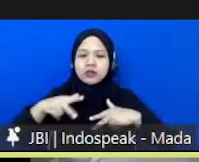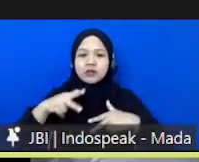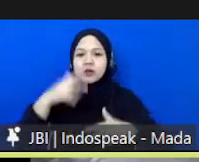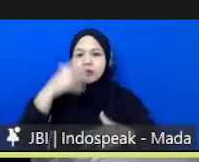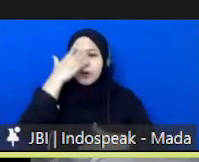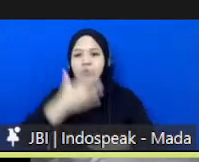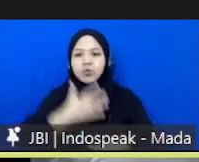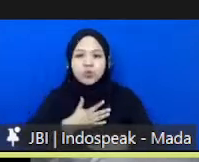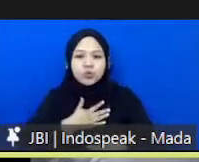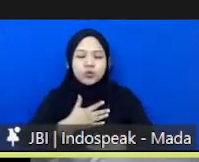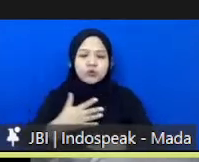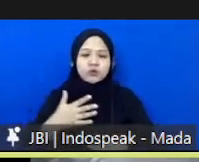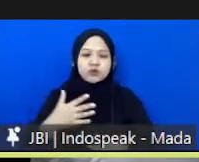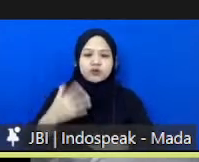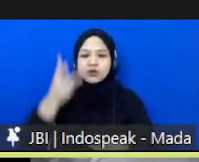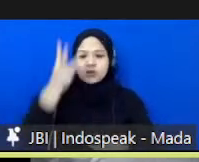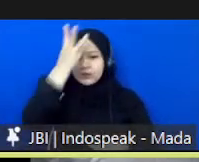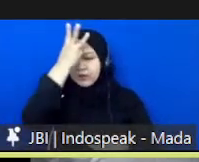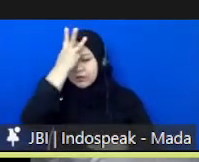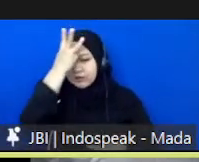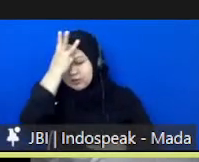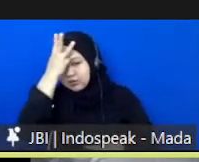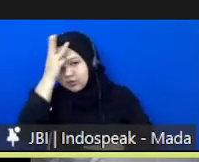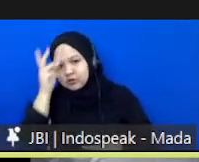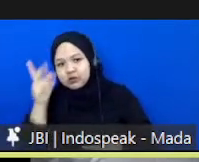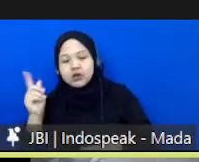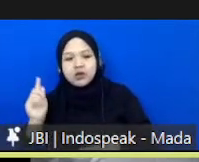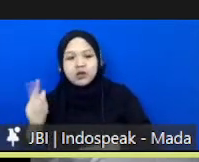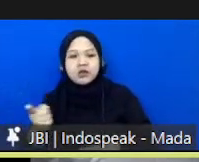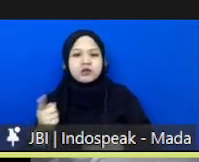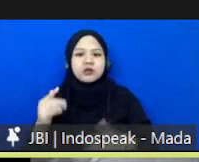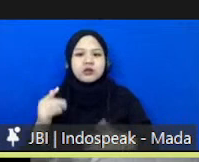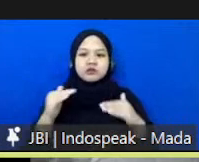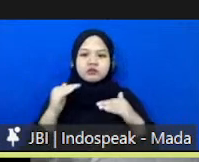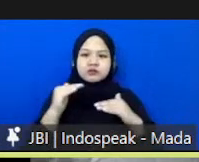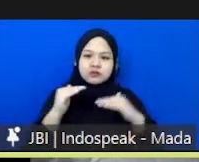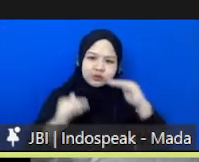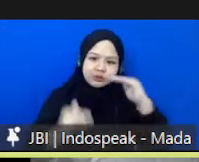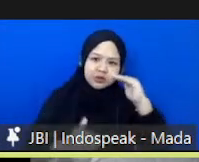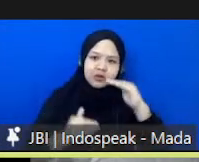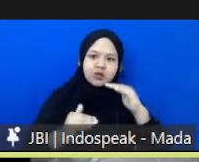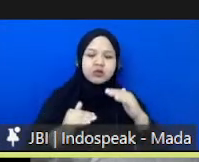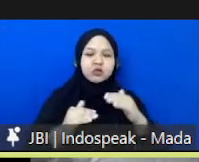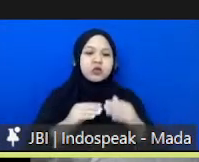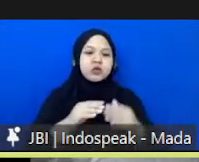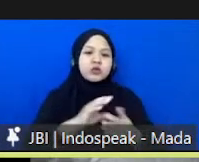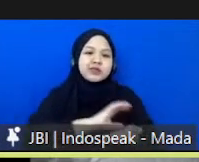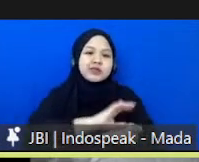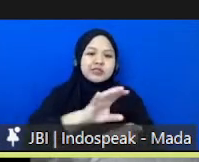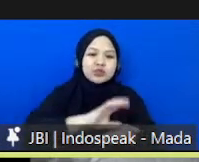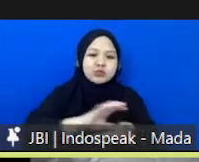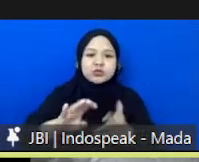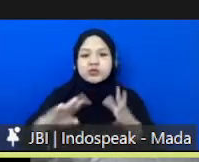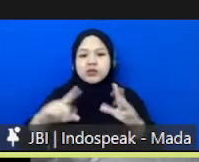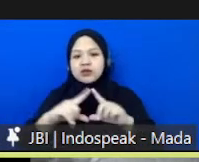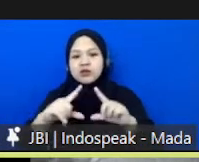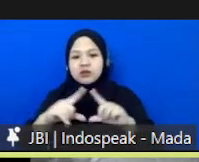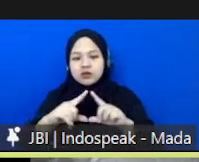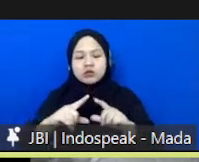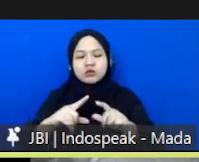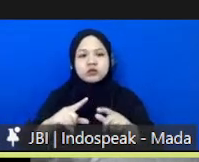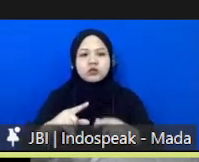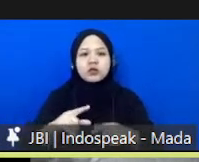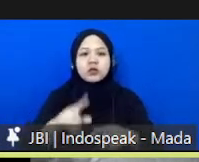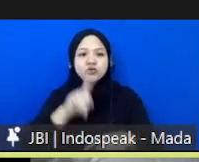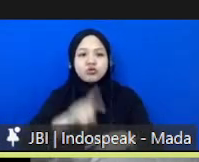facing a lot of problems, especially with the inequity in terms of supply side distribution. And for example,